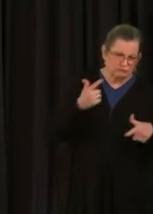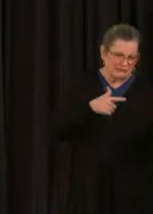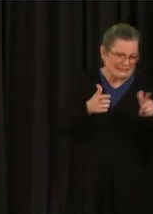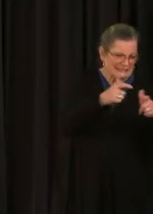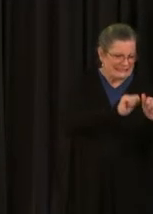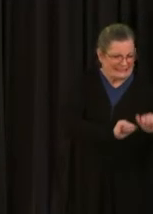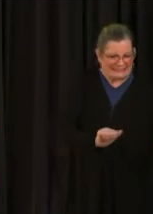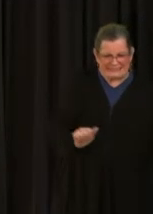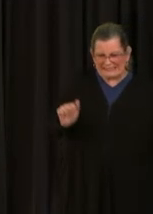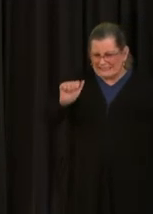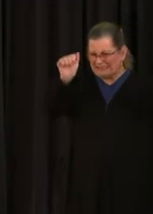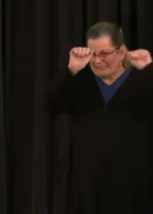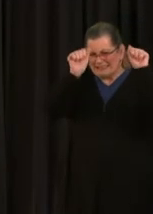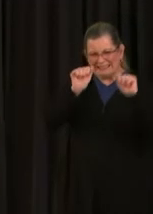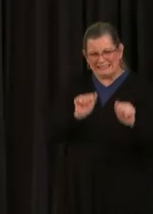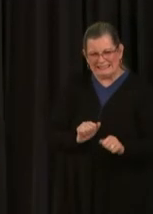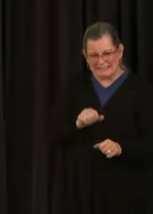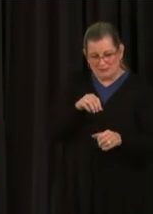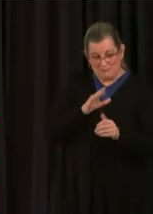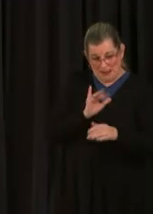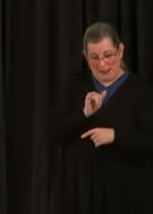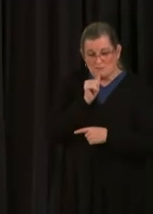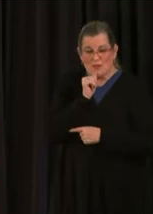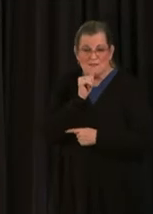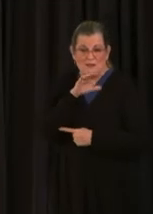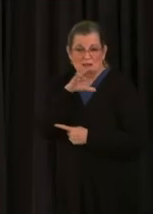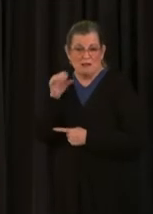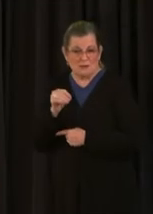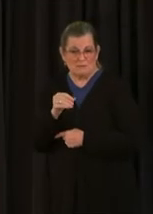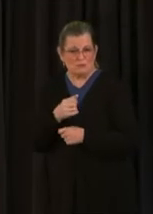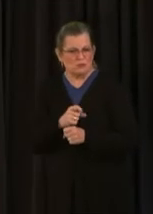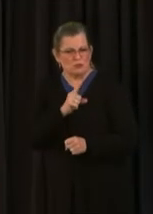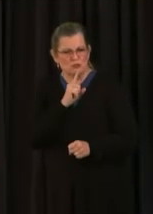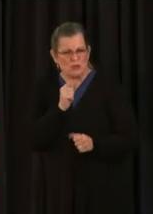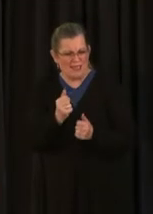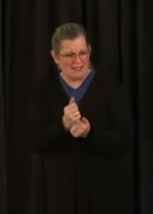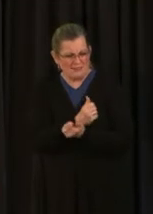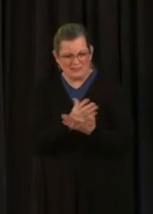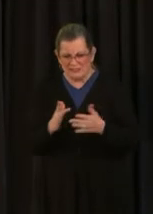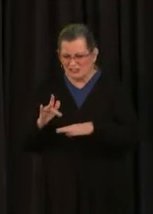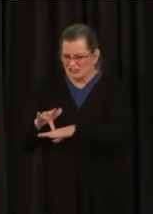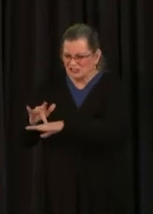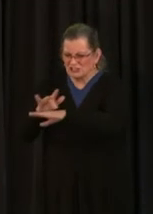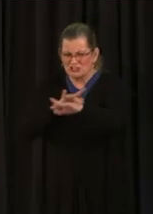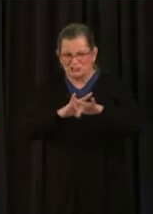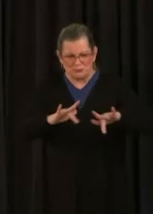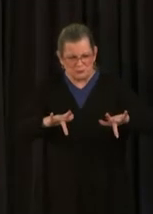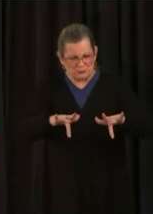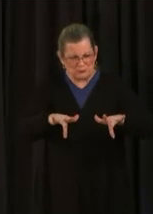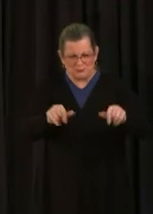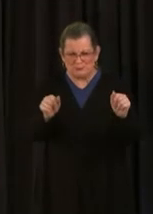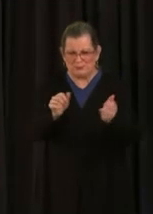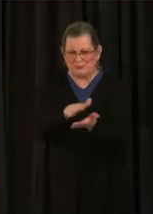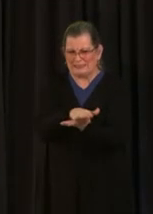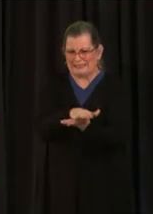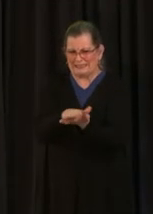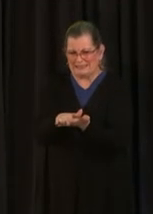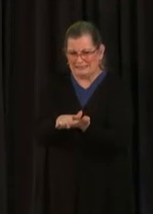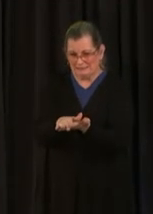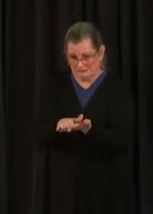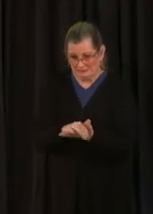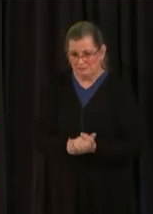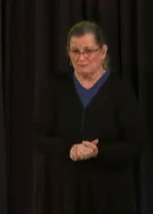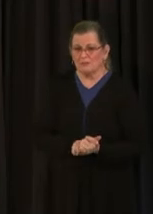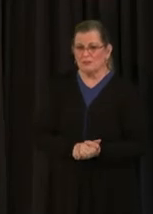train, every Metro access vehicle receives this cleaning and disinfection service. Additionally, throughout the day,